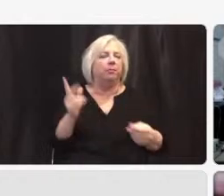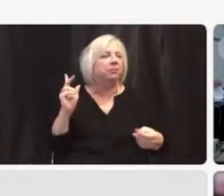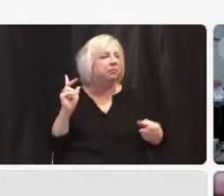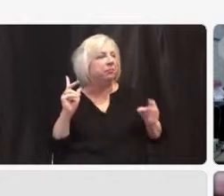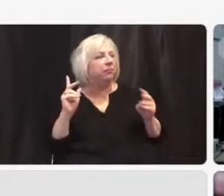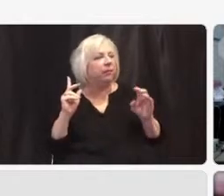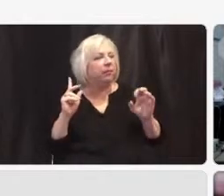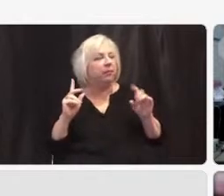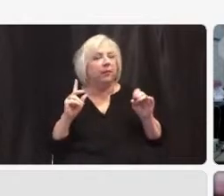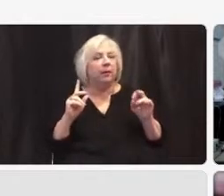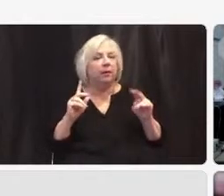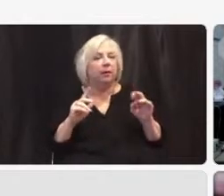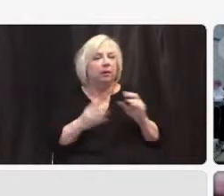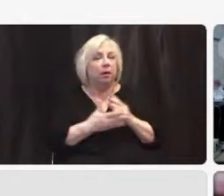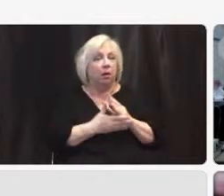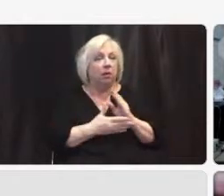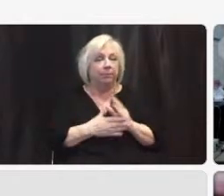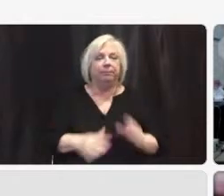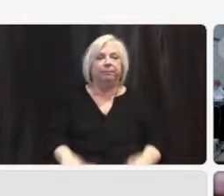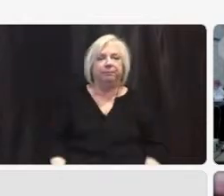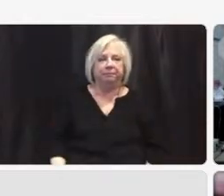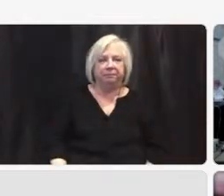Okay.